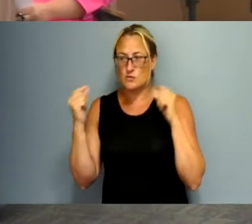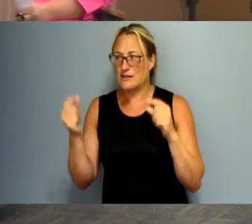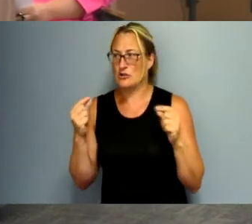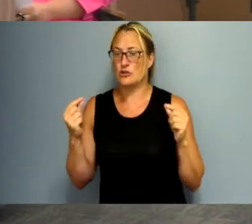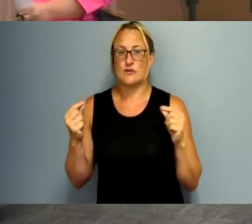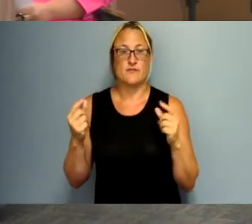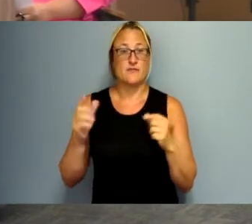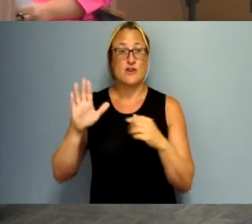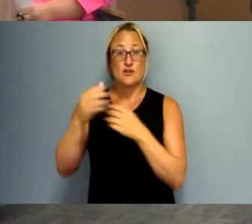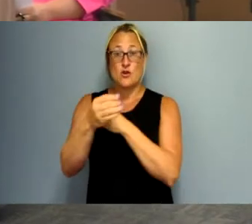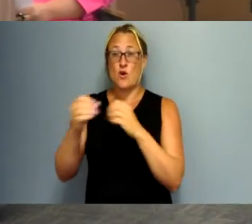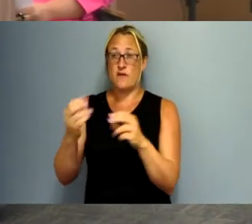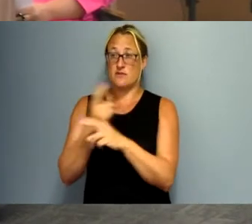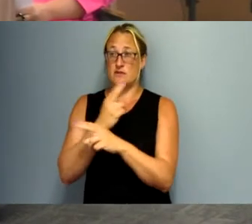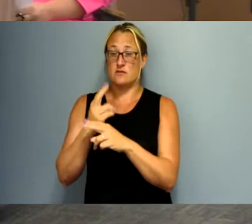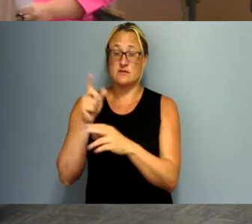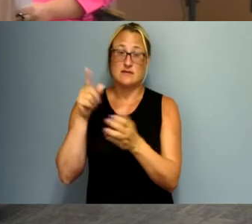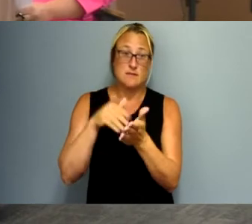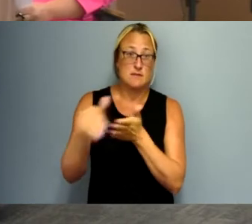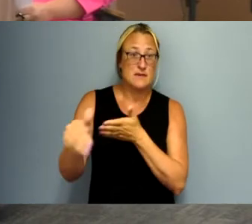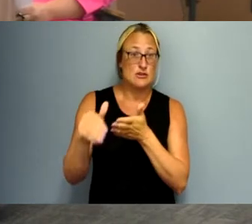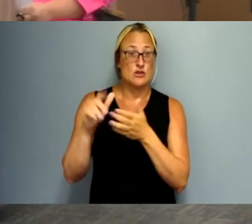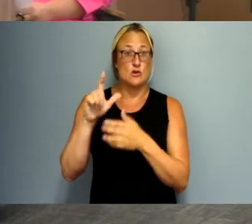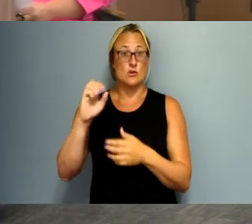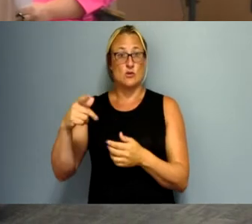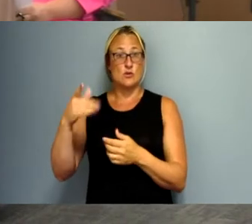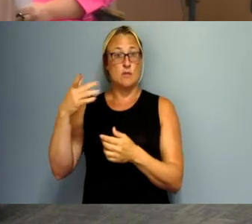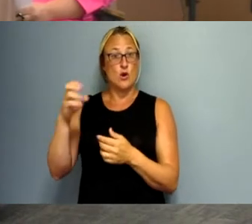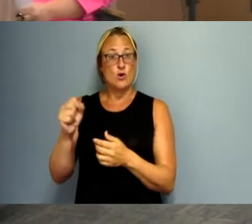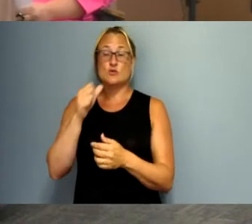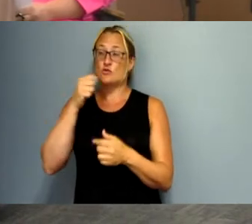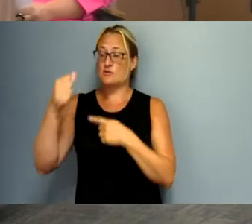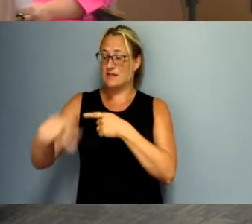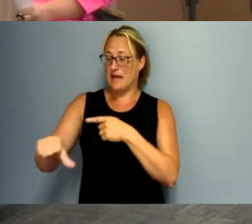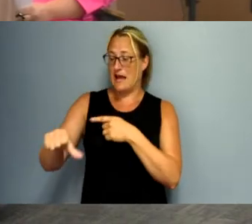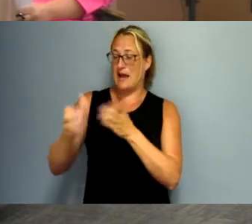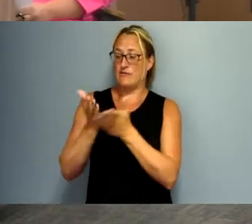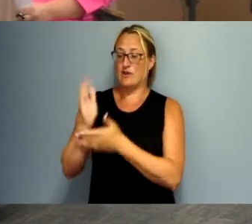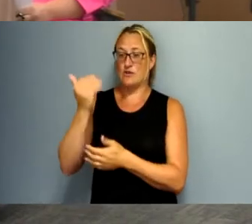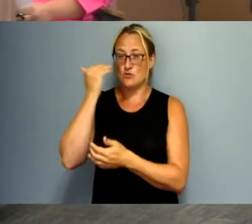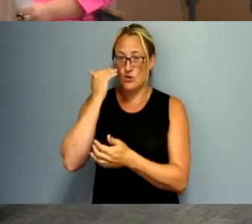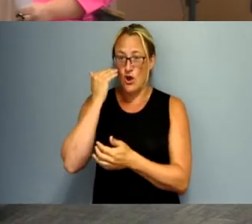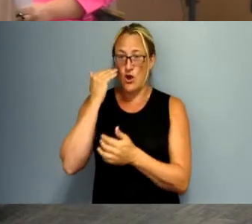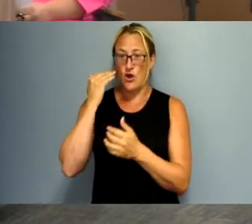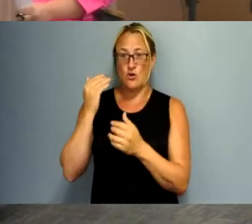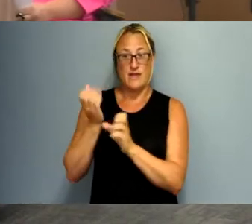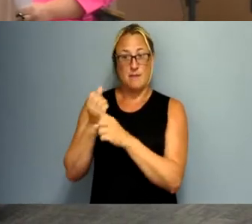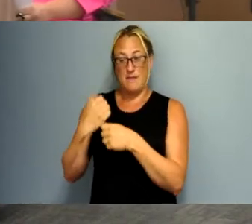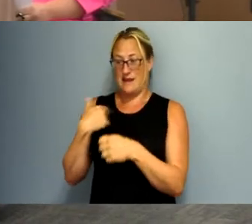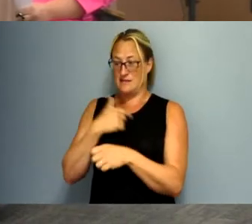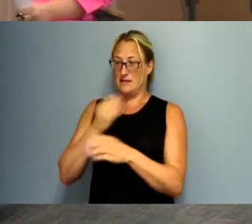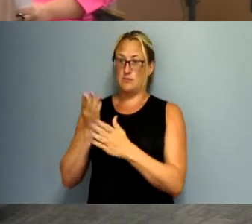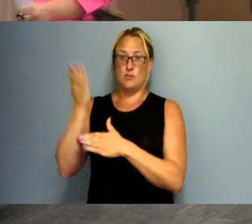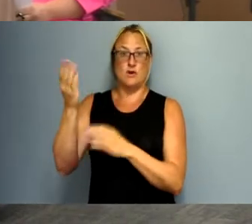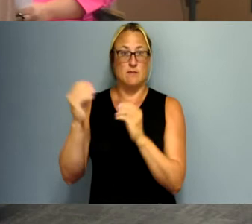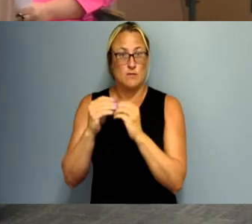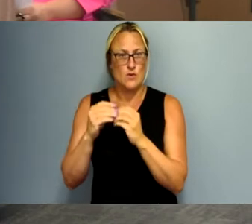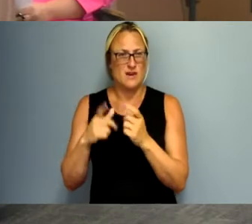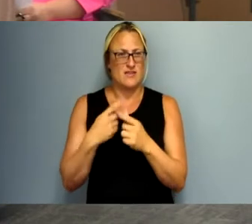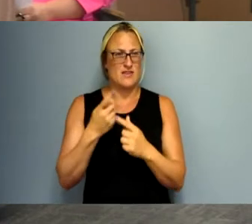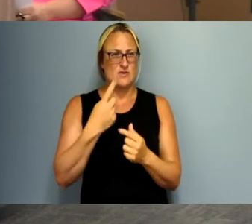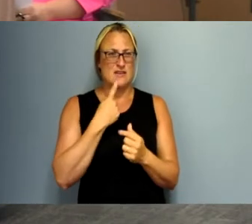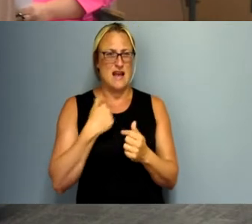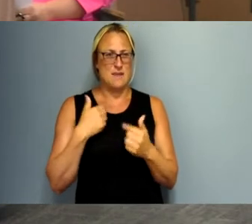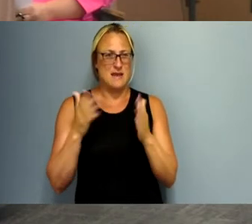million loopholes to deny right-to-know requests, which makes us put in more. Then you try to say I'm asking for too many. You